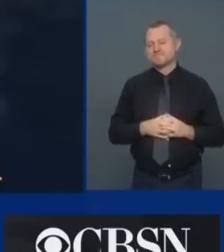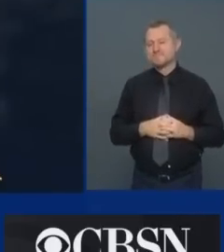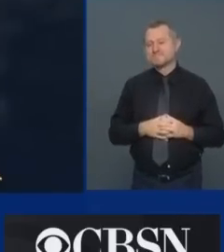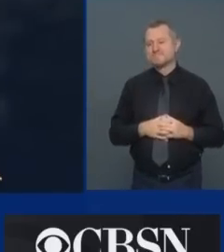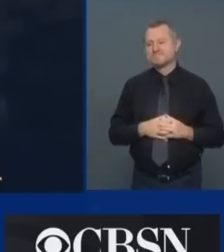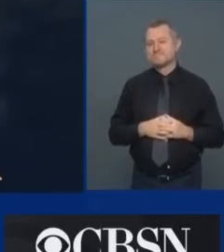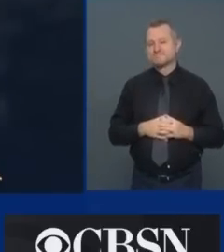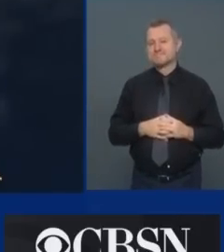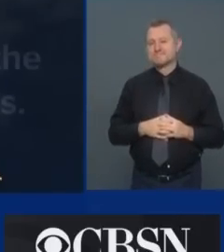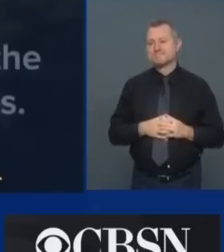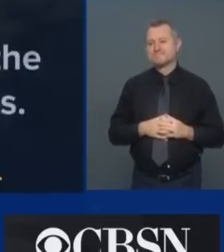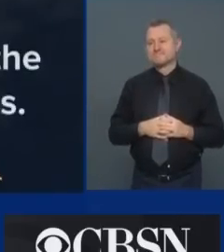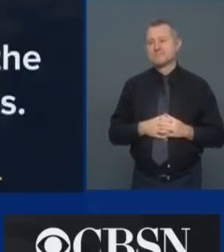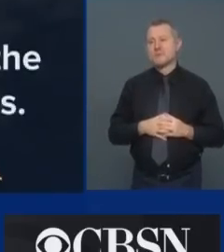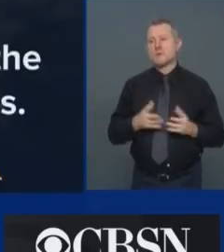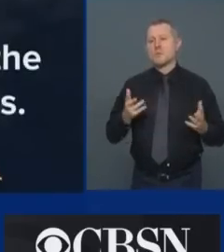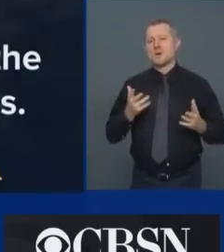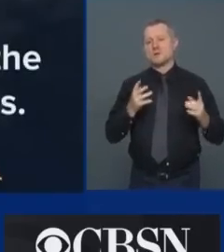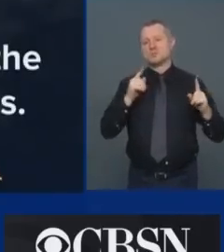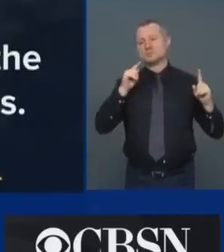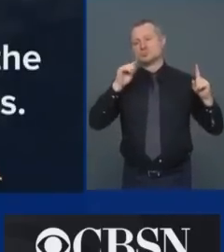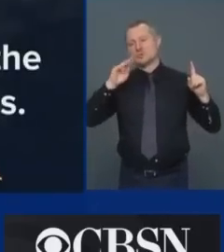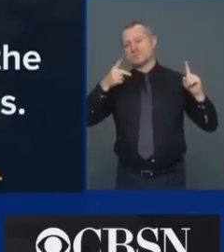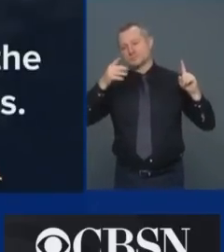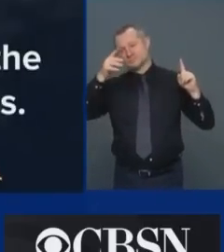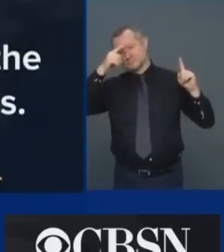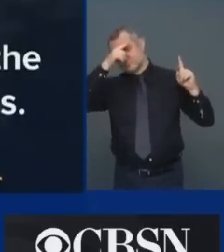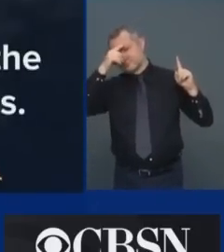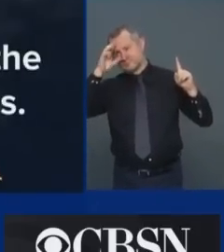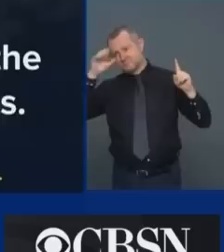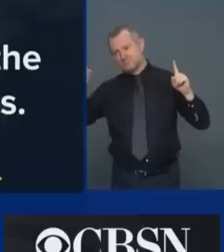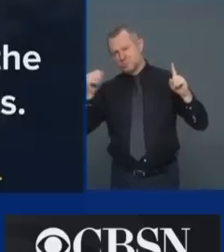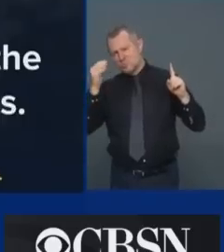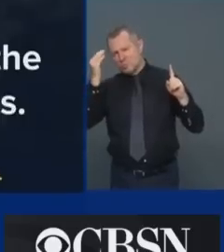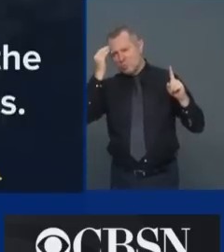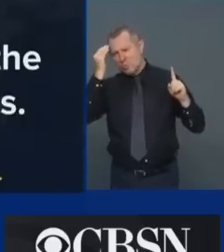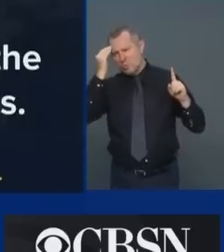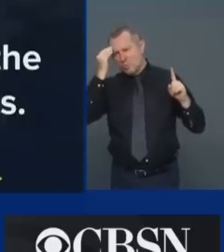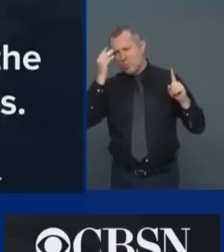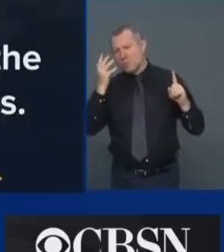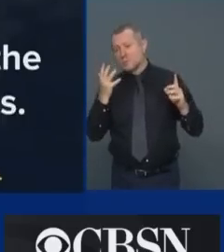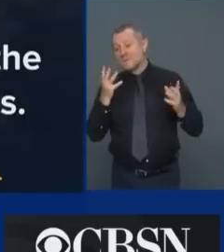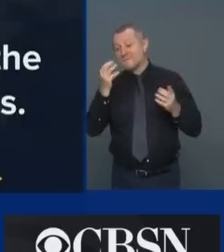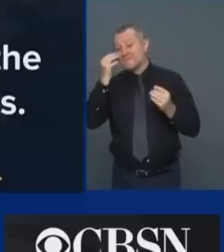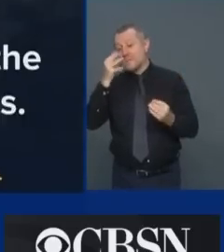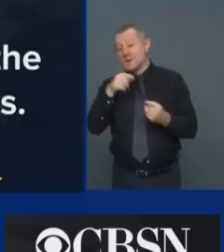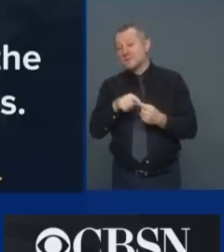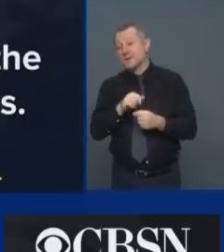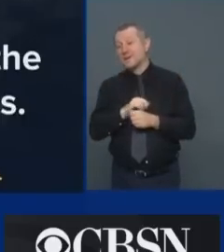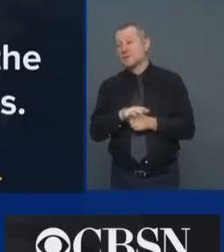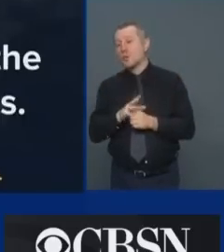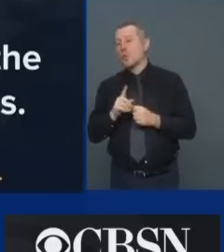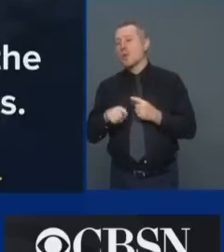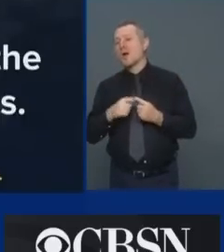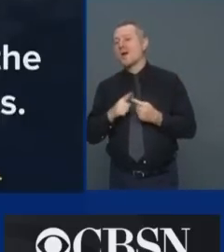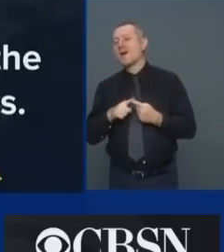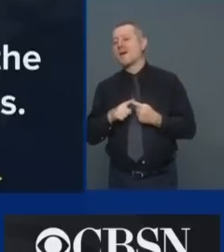What did President Trump know, and when did he know it? You know, they never